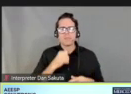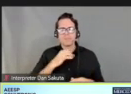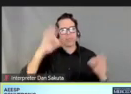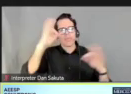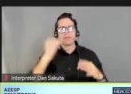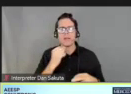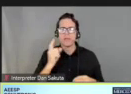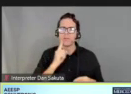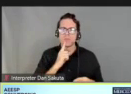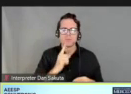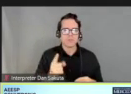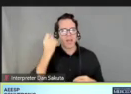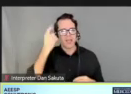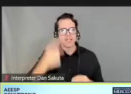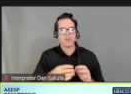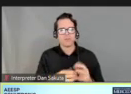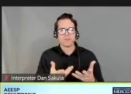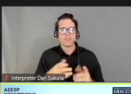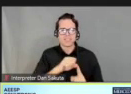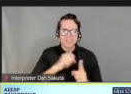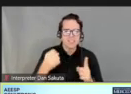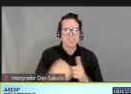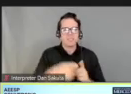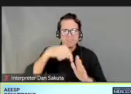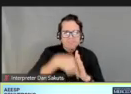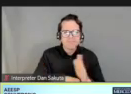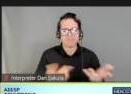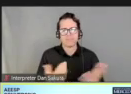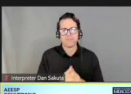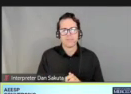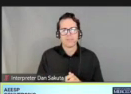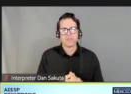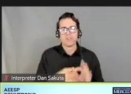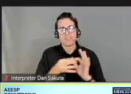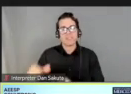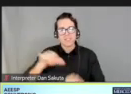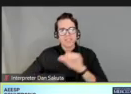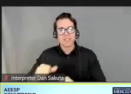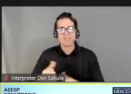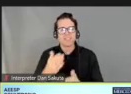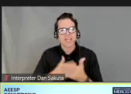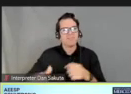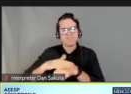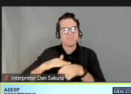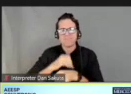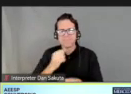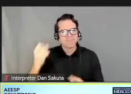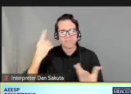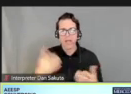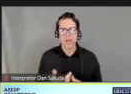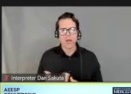from science and the state of the science. And so, you know, where we are, why did we do that? Why did we see